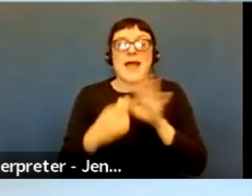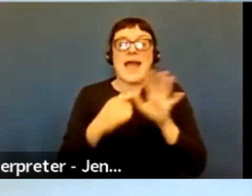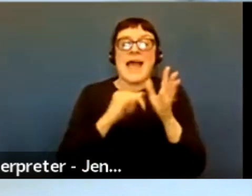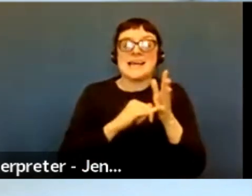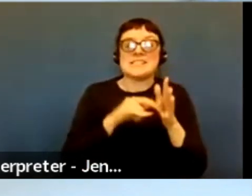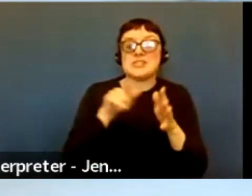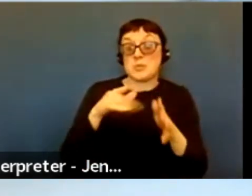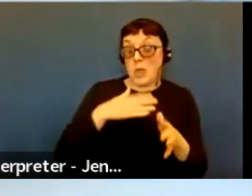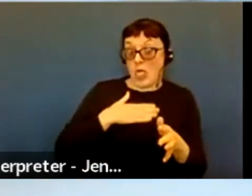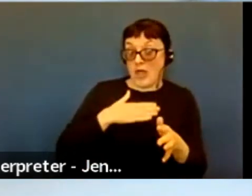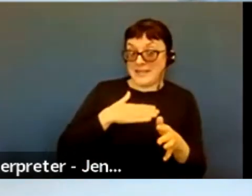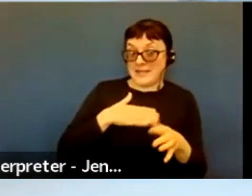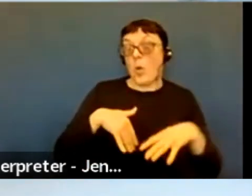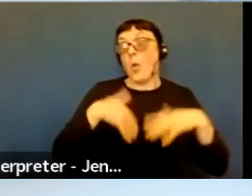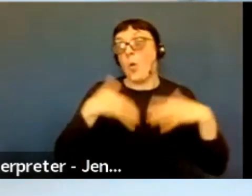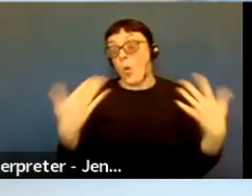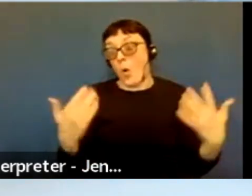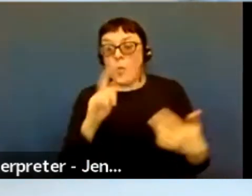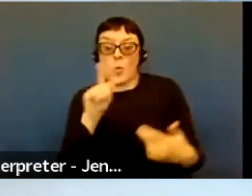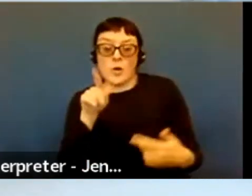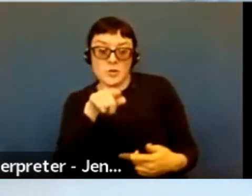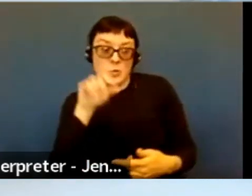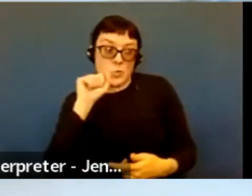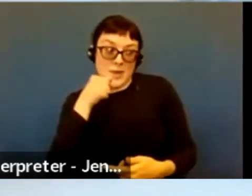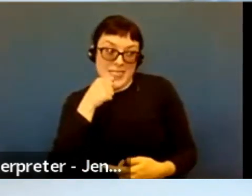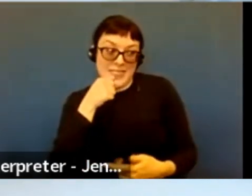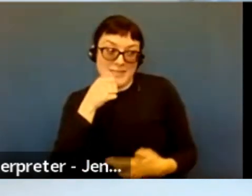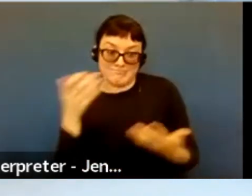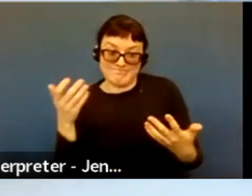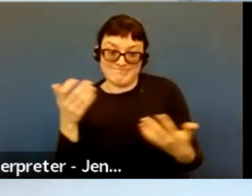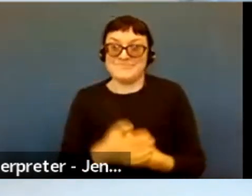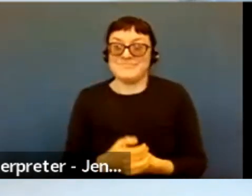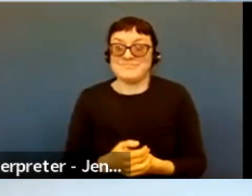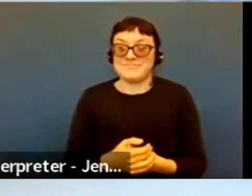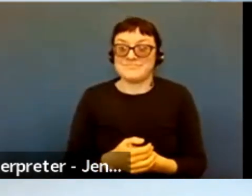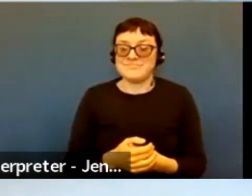said, as you like it, or what you will.